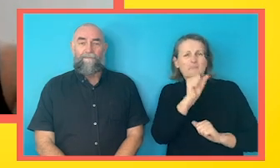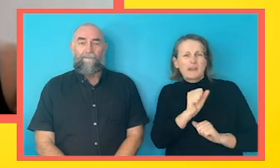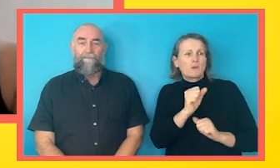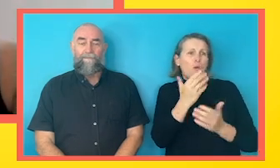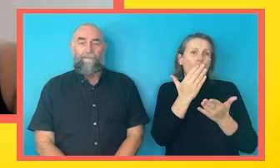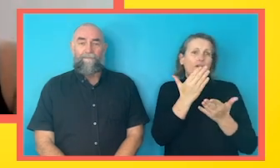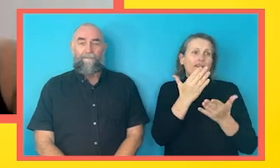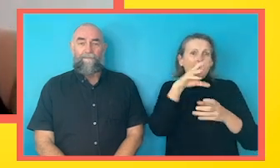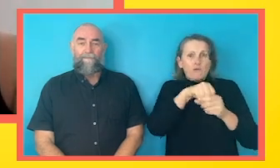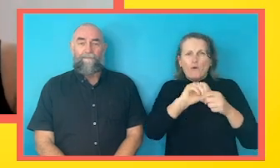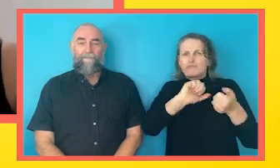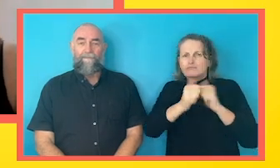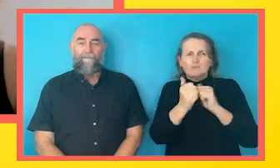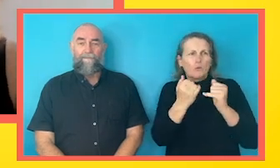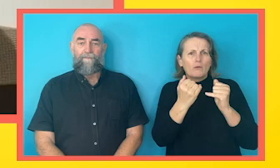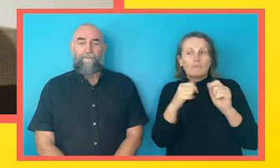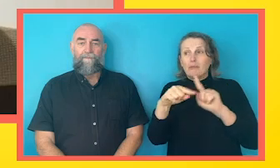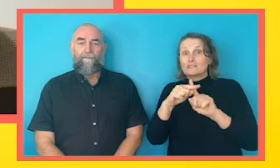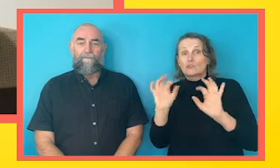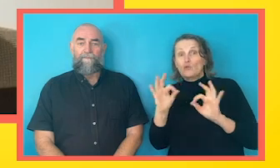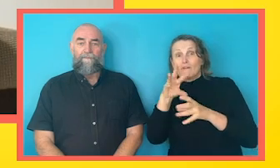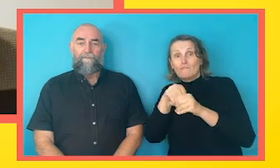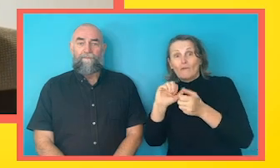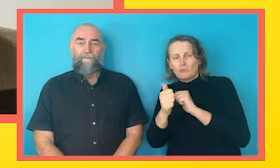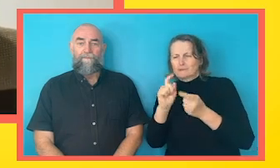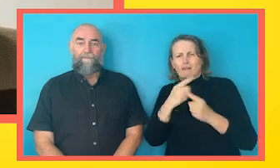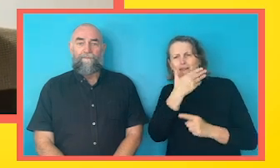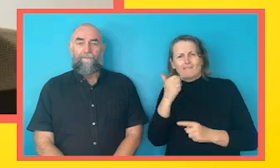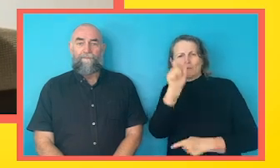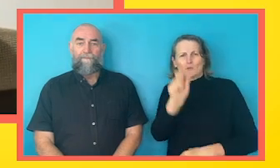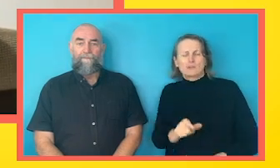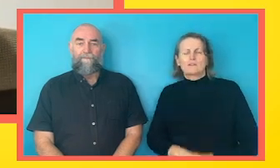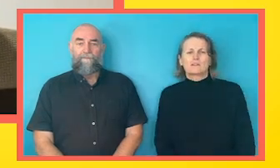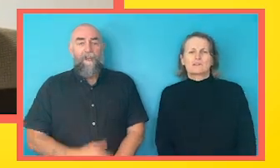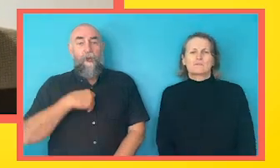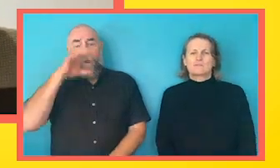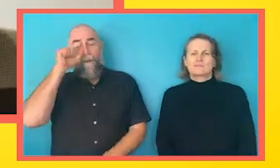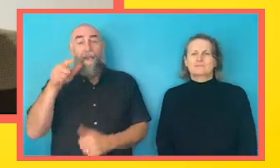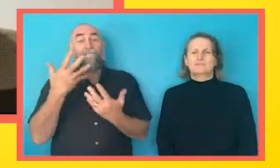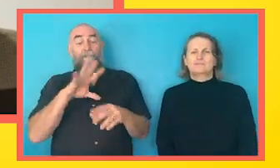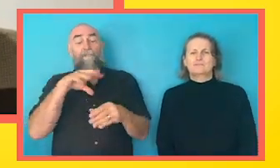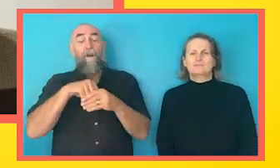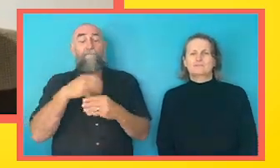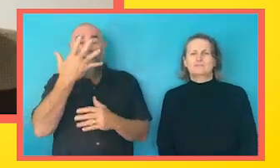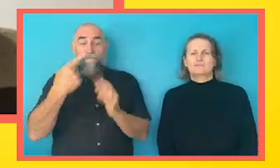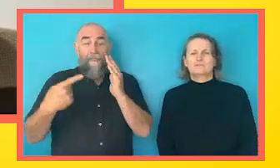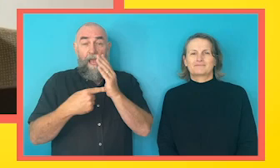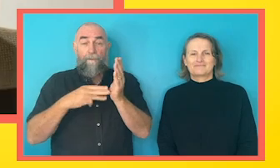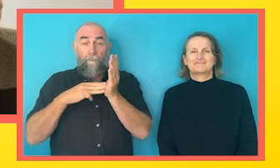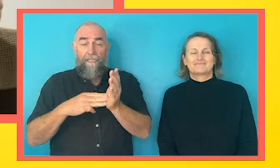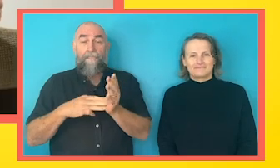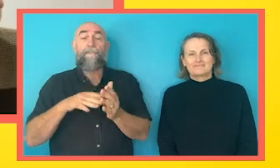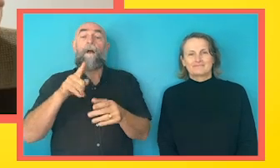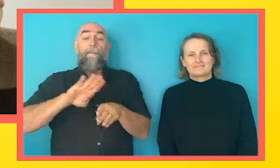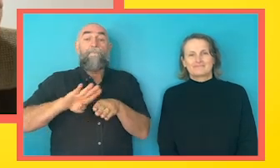or events, really. I remember in 2020 when he finished his 5,000 metres, and before he could interview, before he could